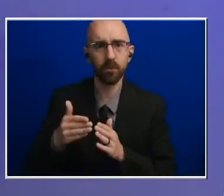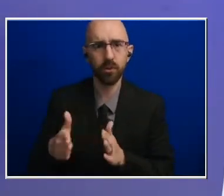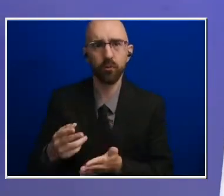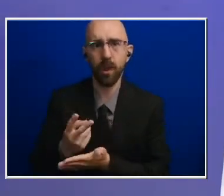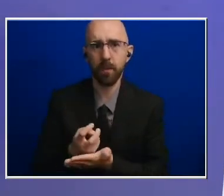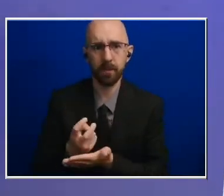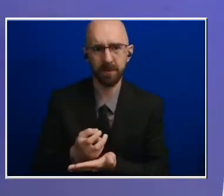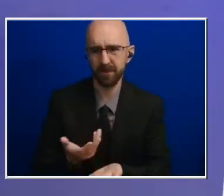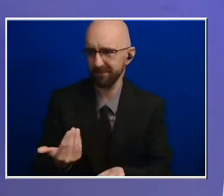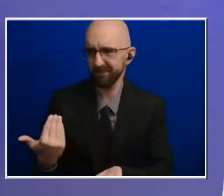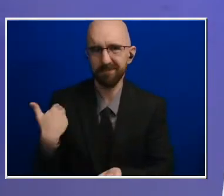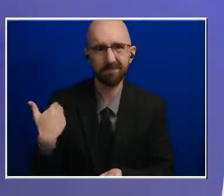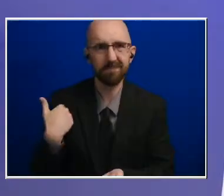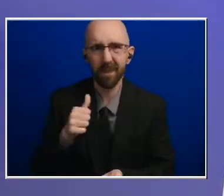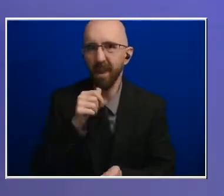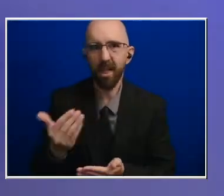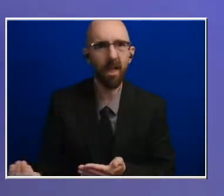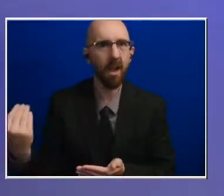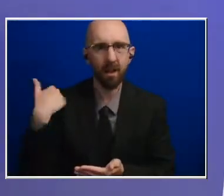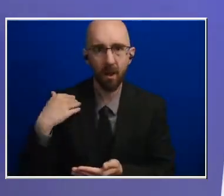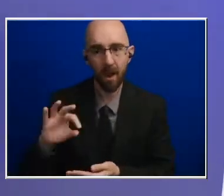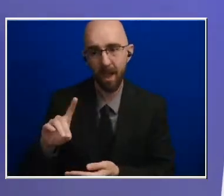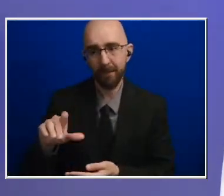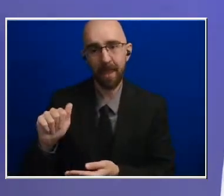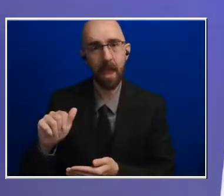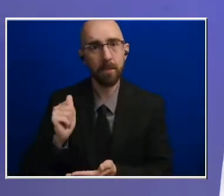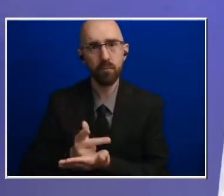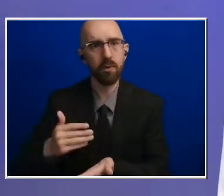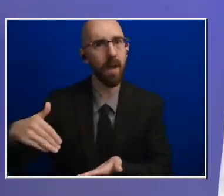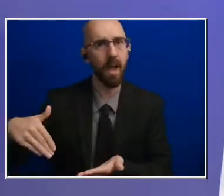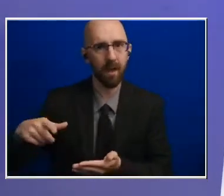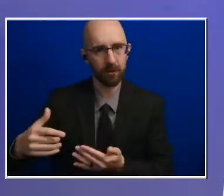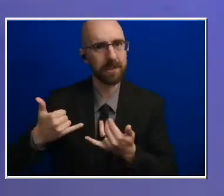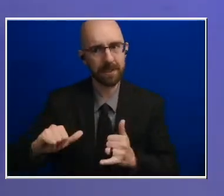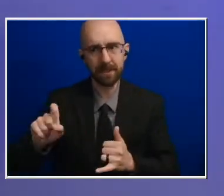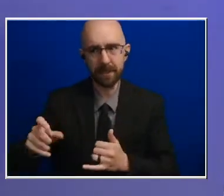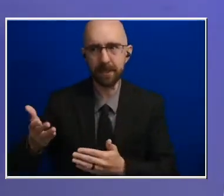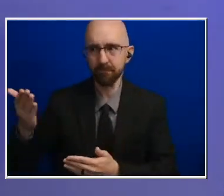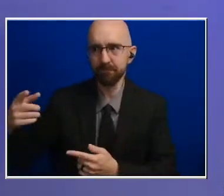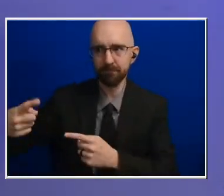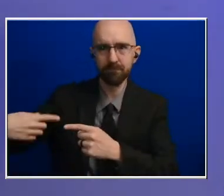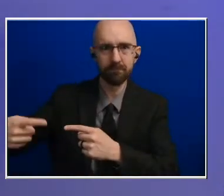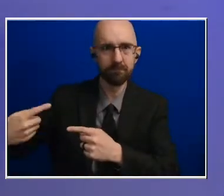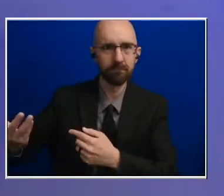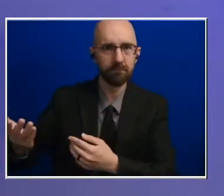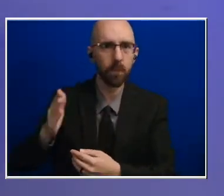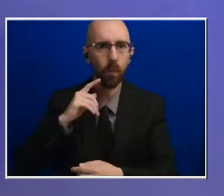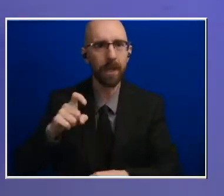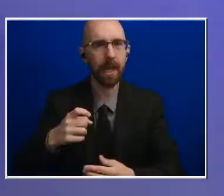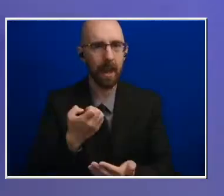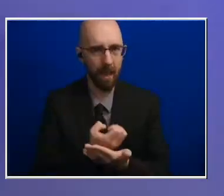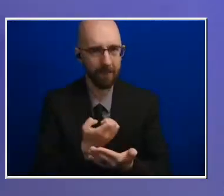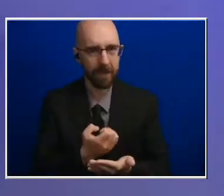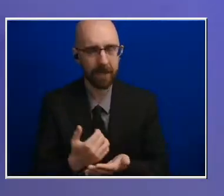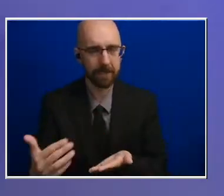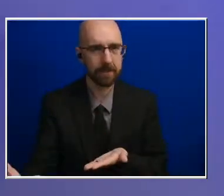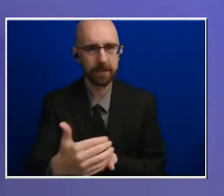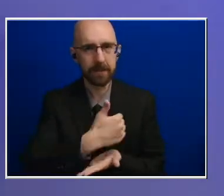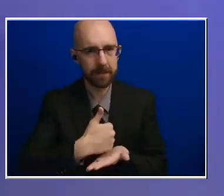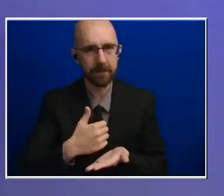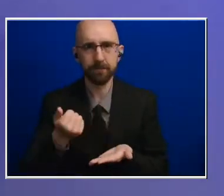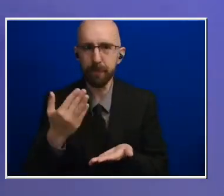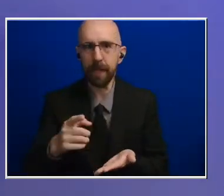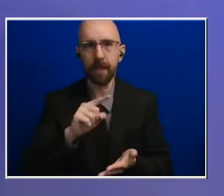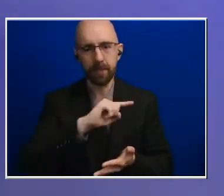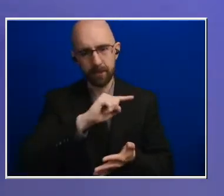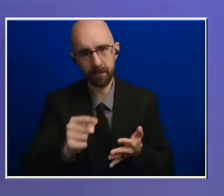ago, and it's still not FDA approved, and so that still needs to happen. And so it's going to take the evidence of, you know, lots of patients getting